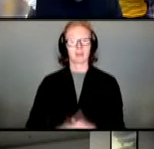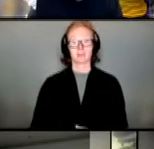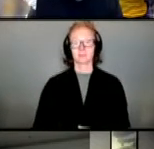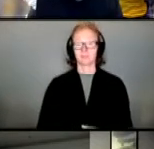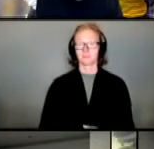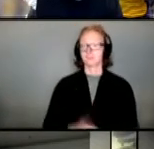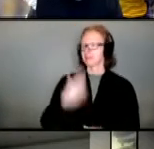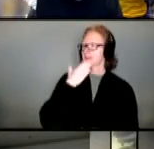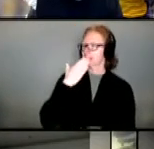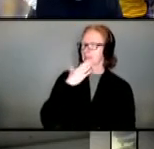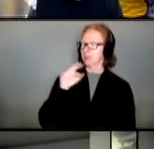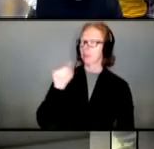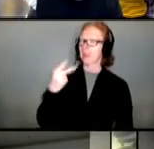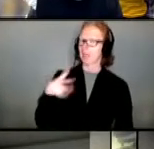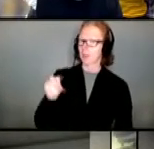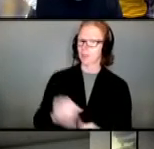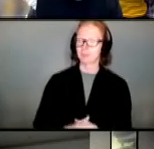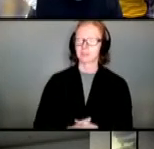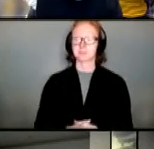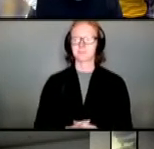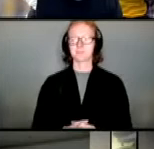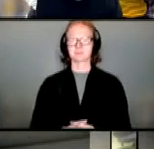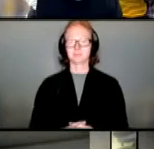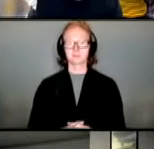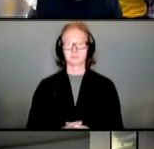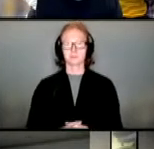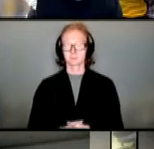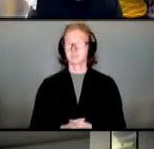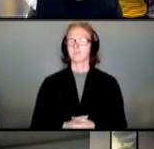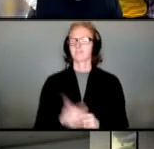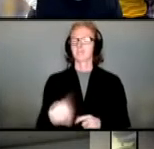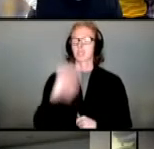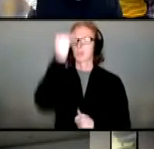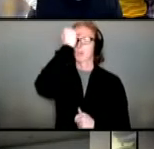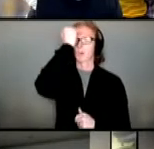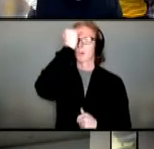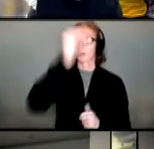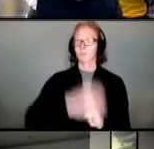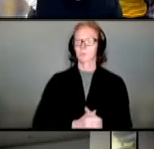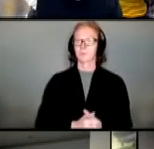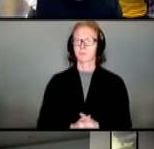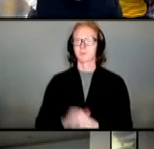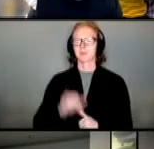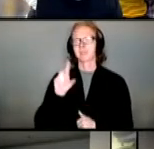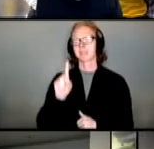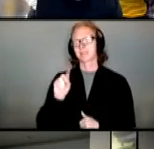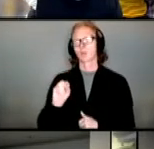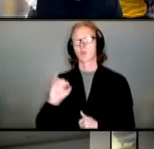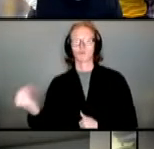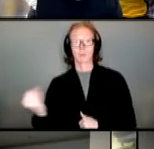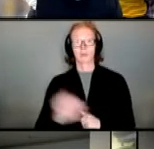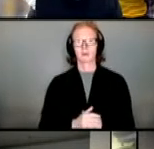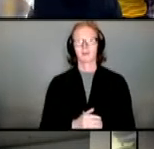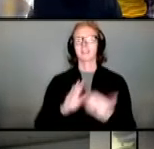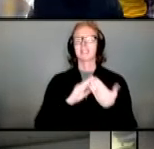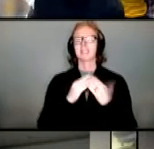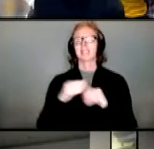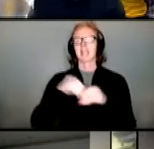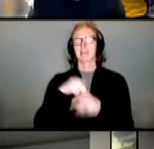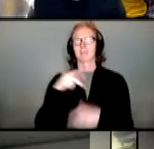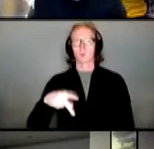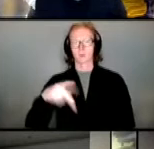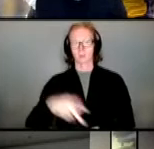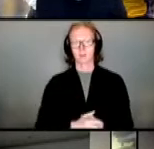Theo. As we all know, the DOJ and City of Portland